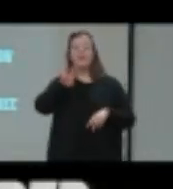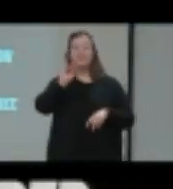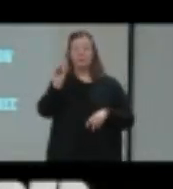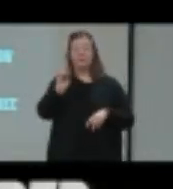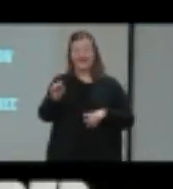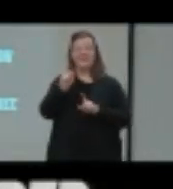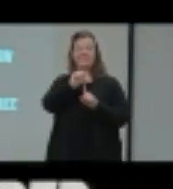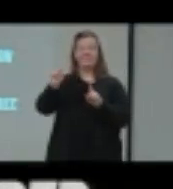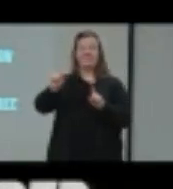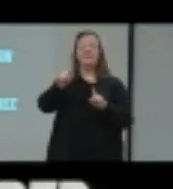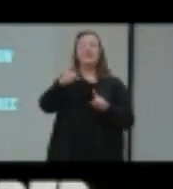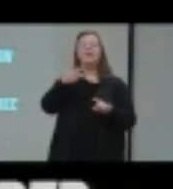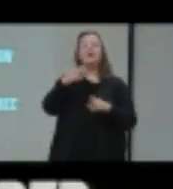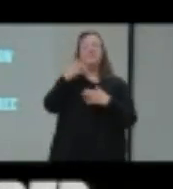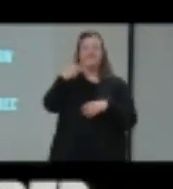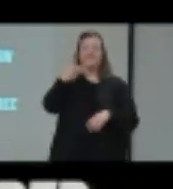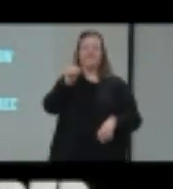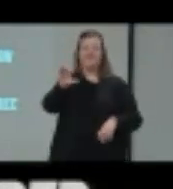color.